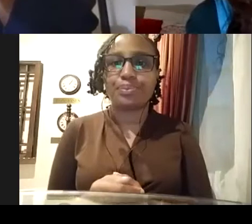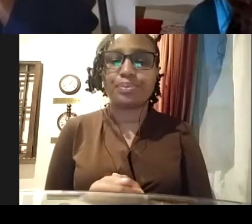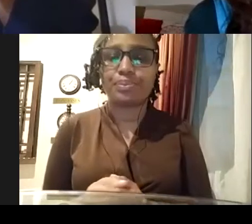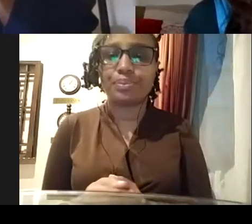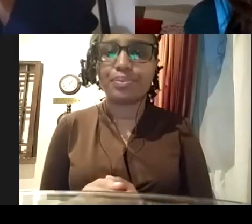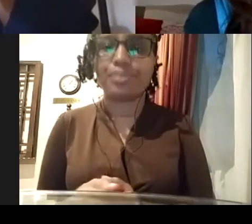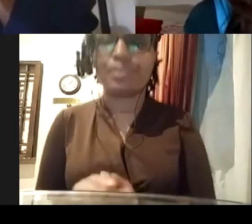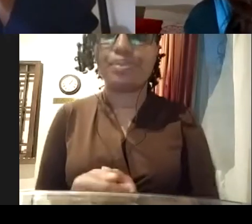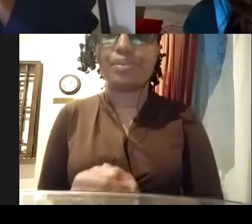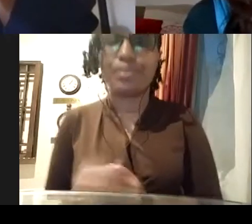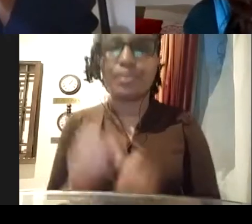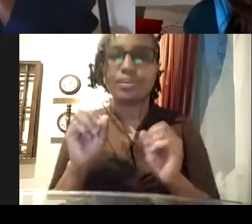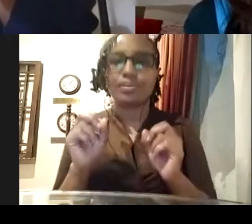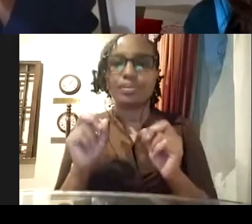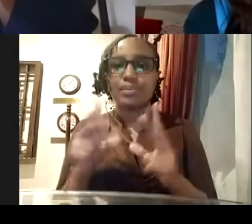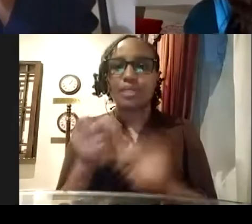Let's have a look. So